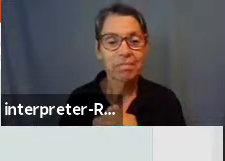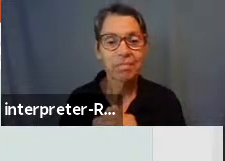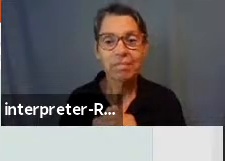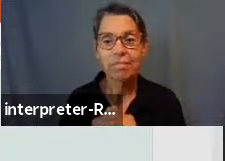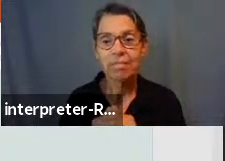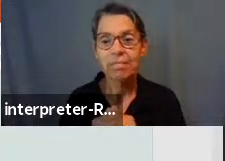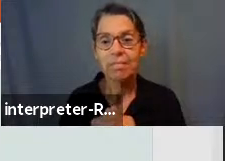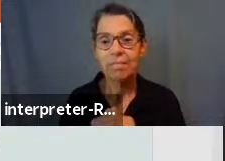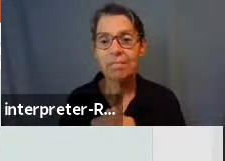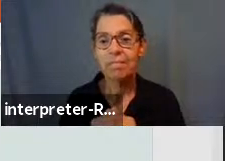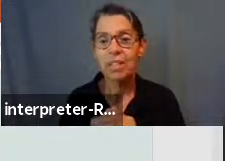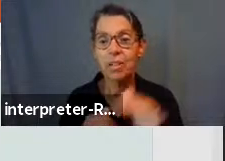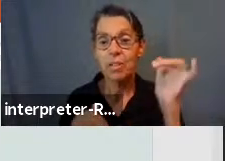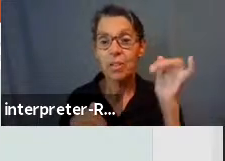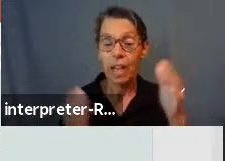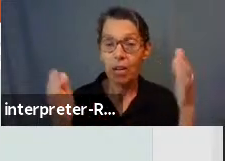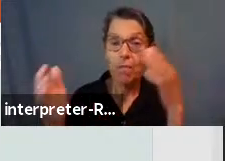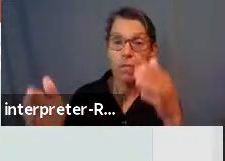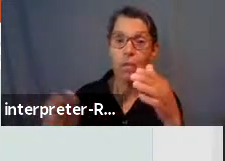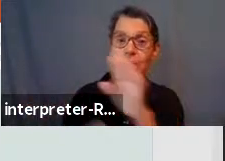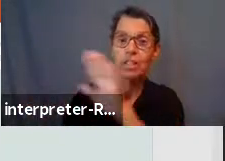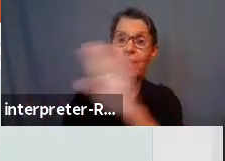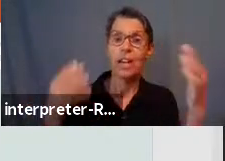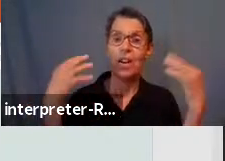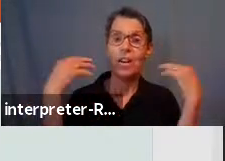of the population. Next slide, please.